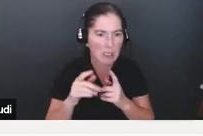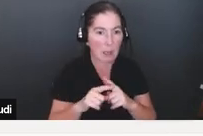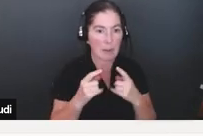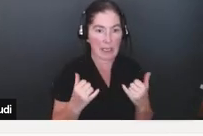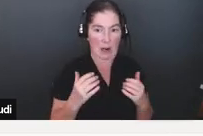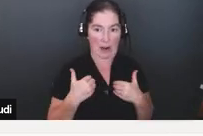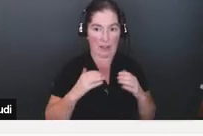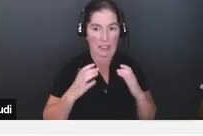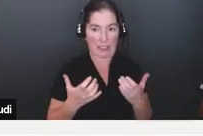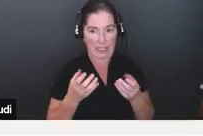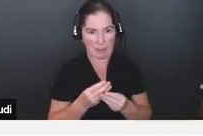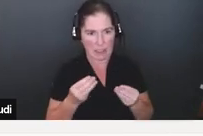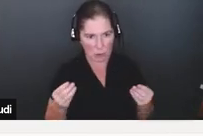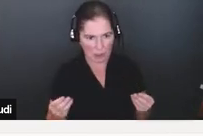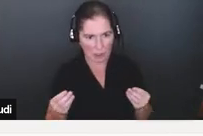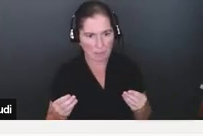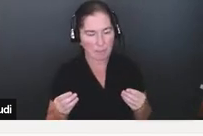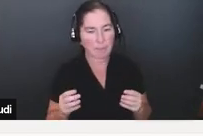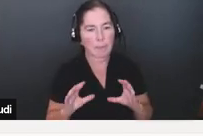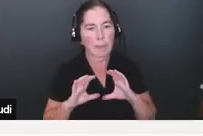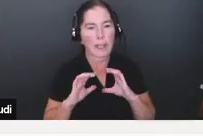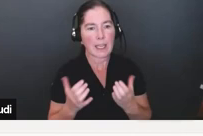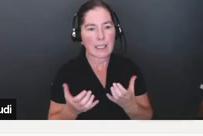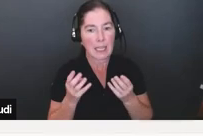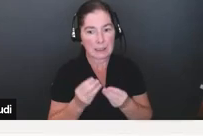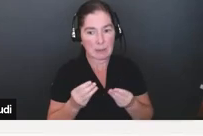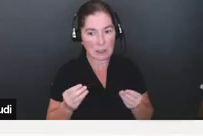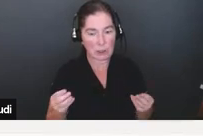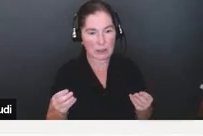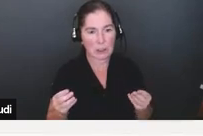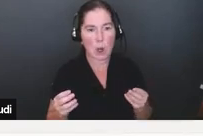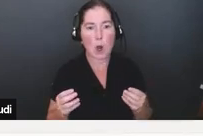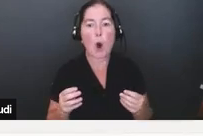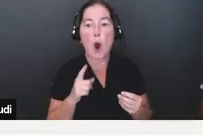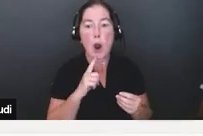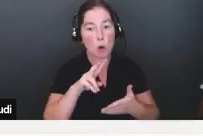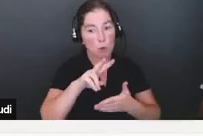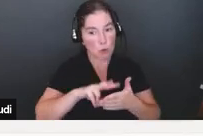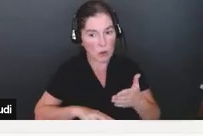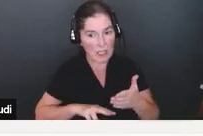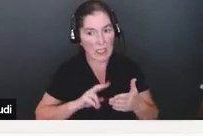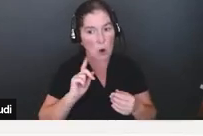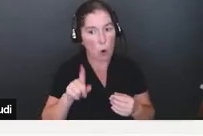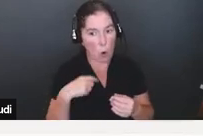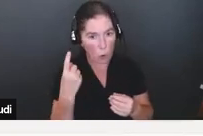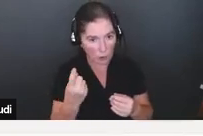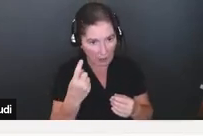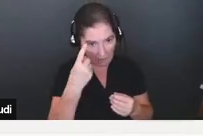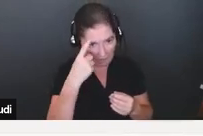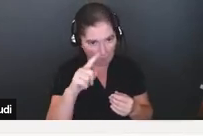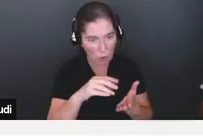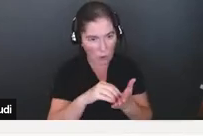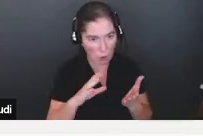me. By the way, these class materials, as I understand them, are read only for the learners or the students until I share them